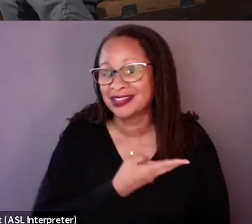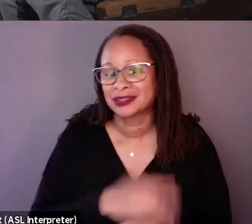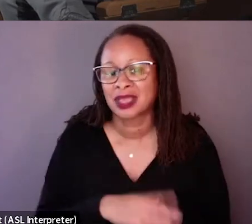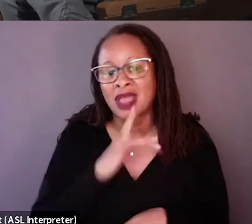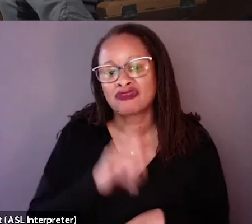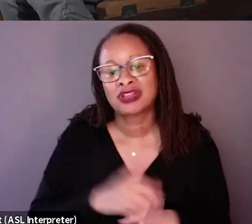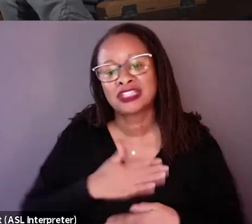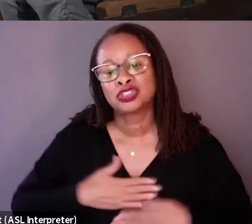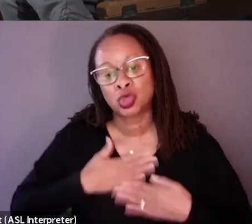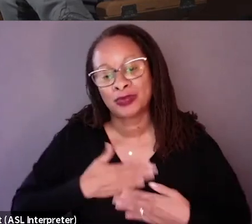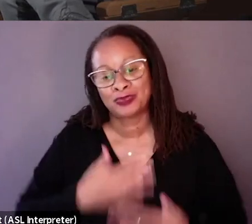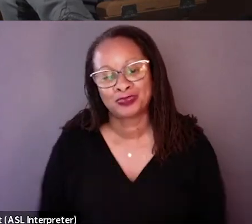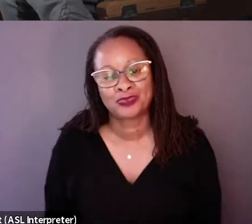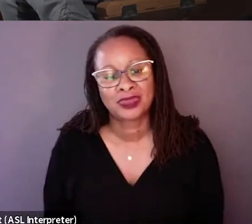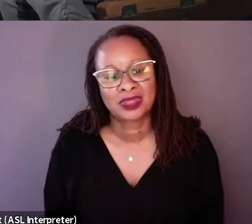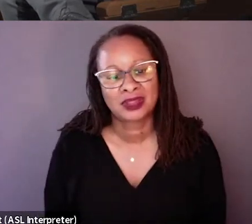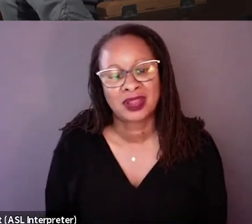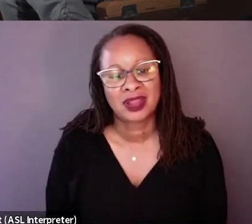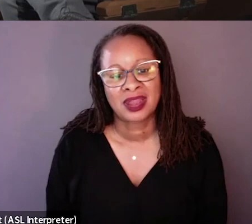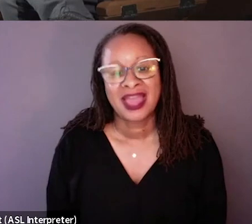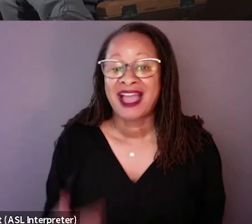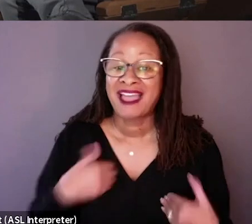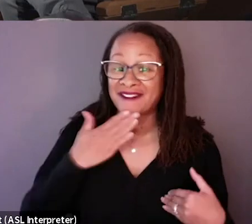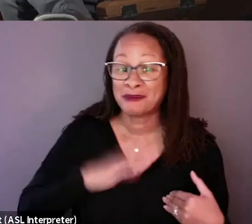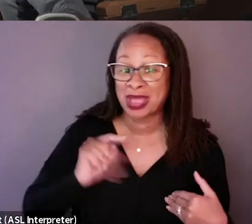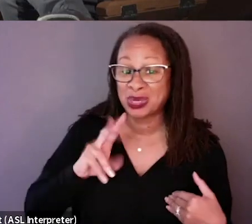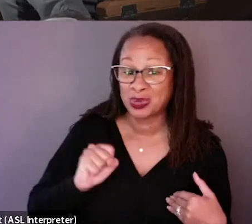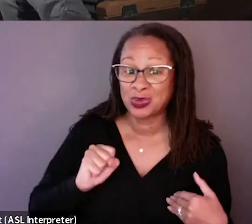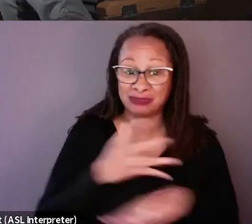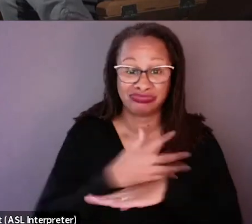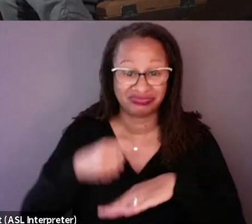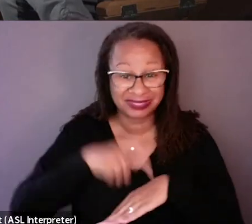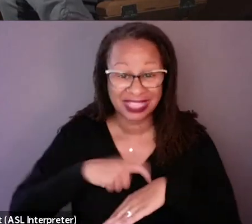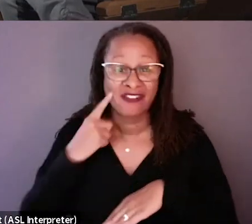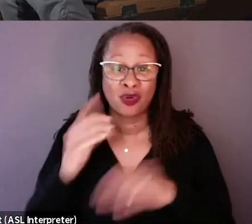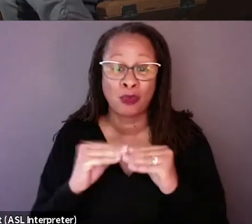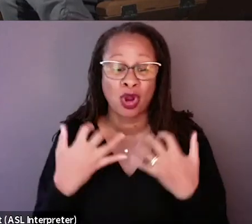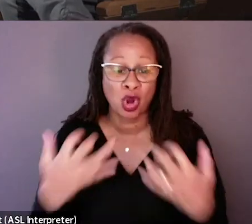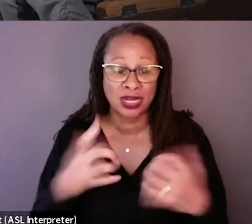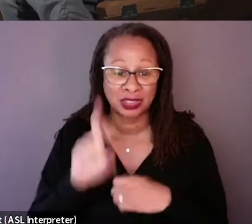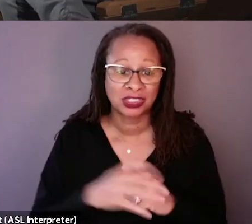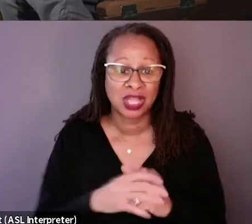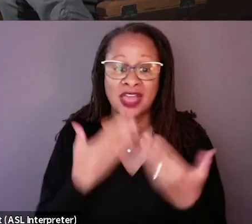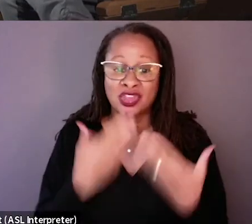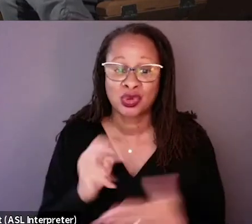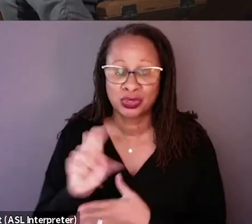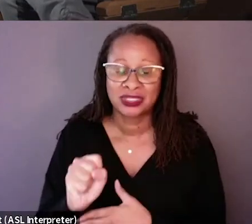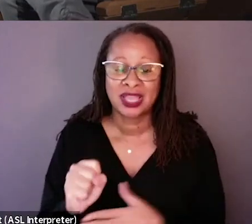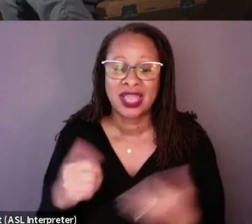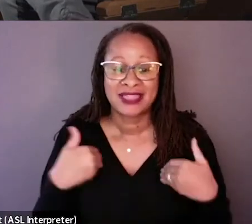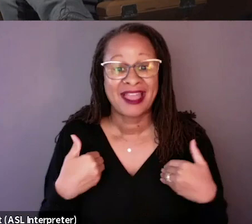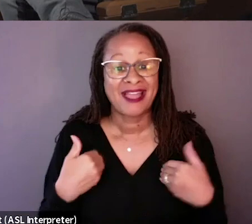a joy. I have bad news and good news. The bad news is that we've run out of time for more audience questions, but the good news is that there is a reception